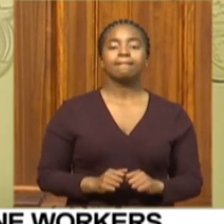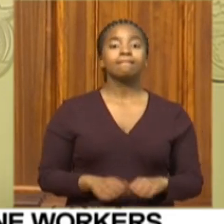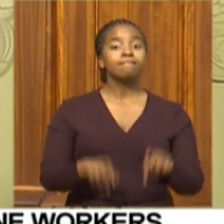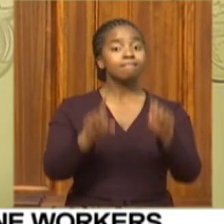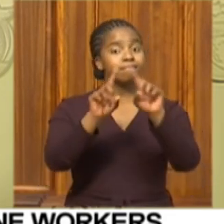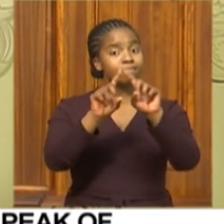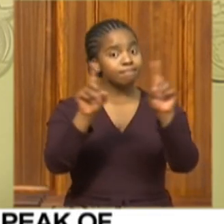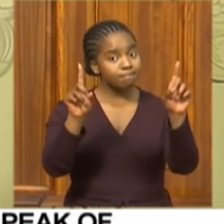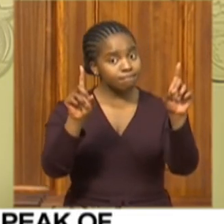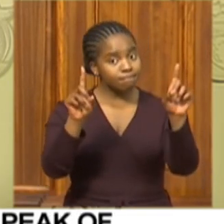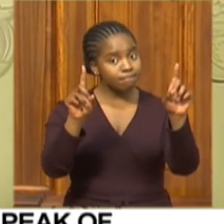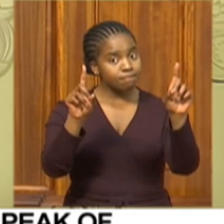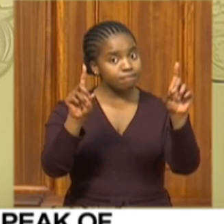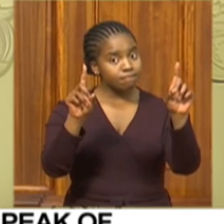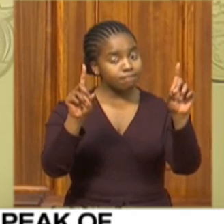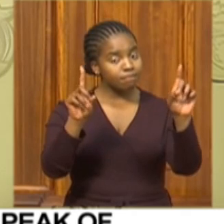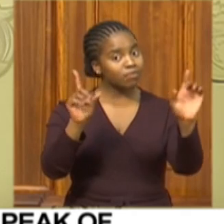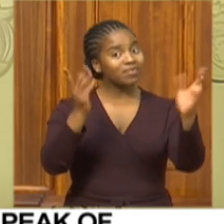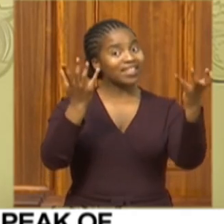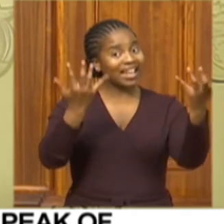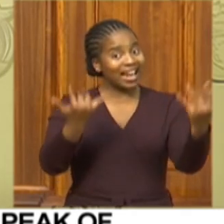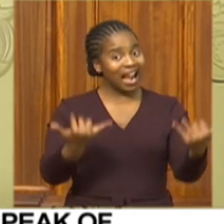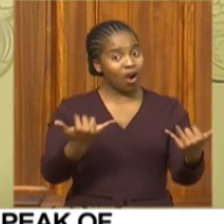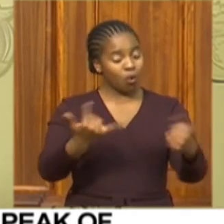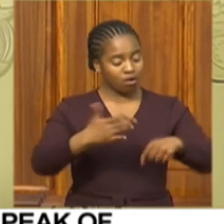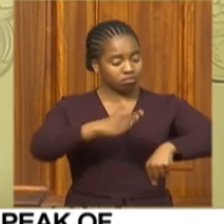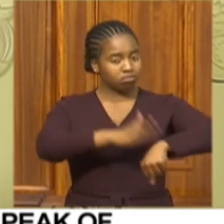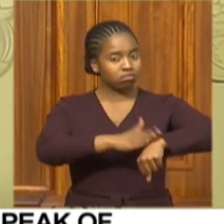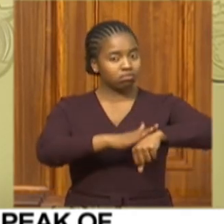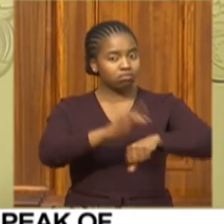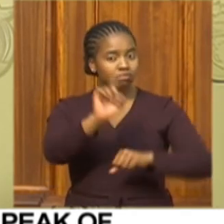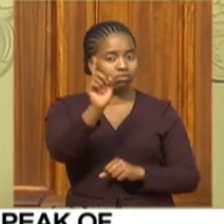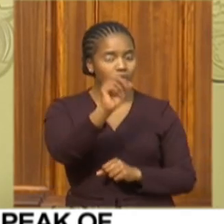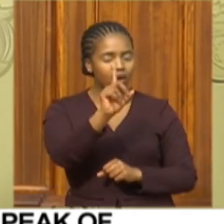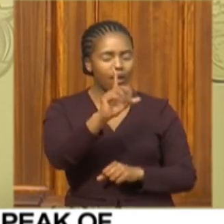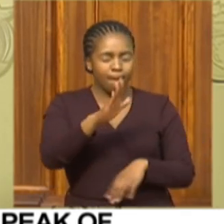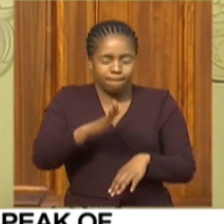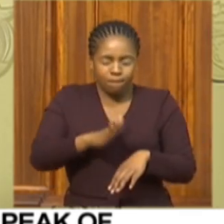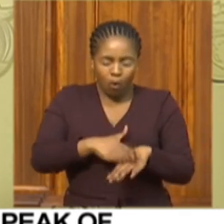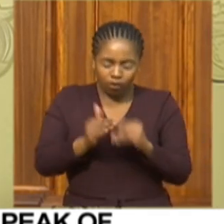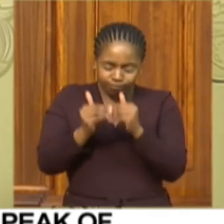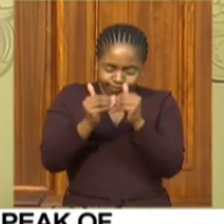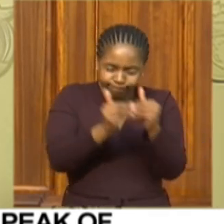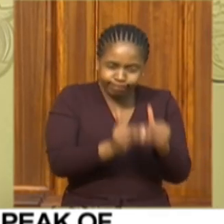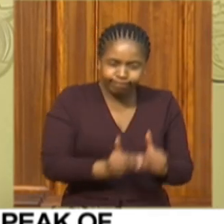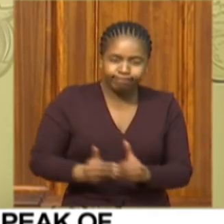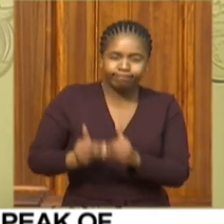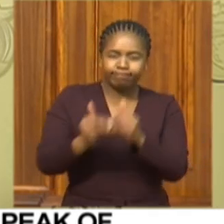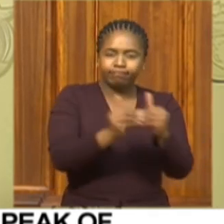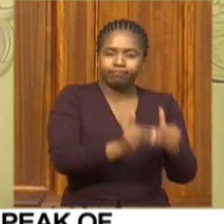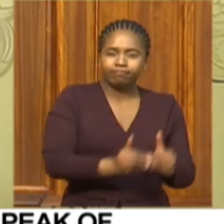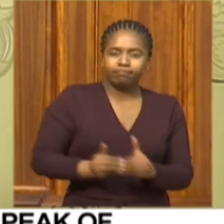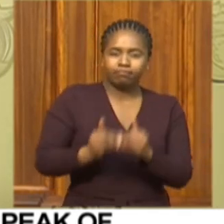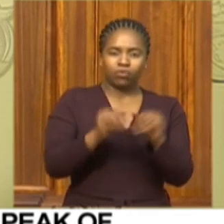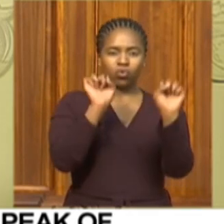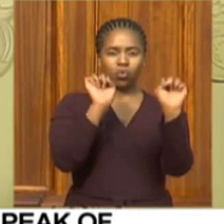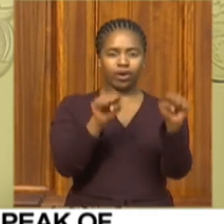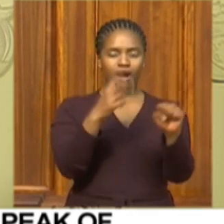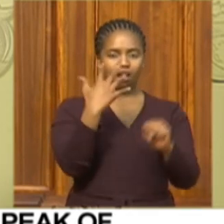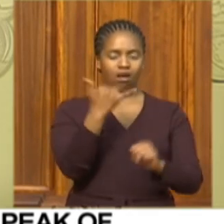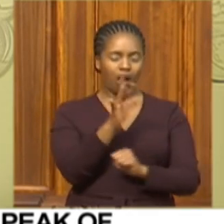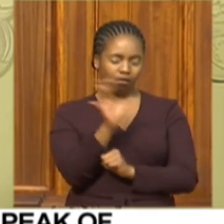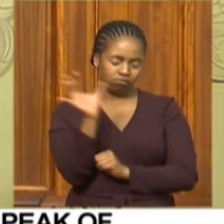However, now is the time for even greater vigilance and even greater care. We must